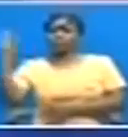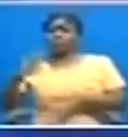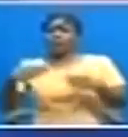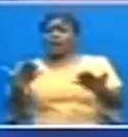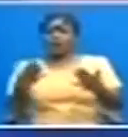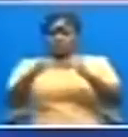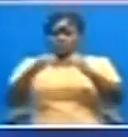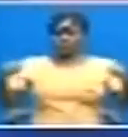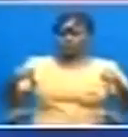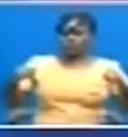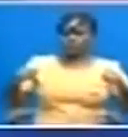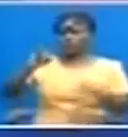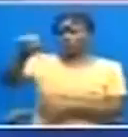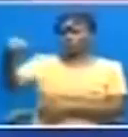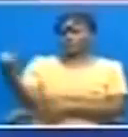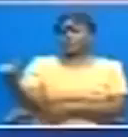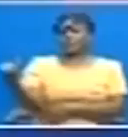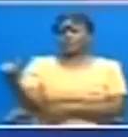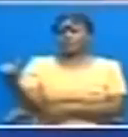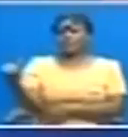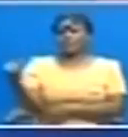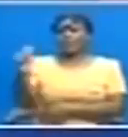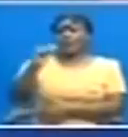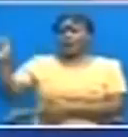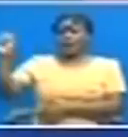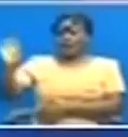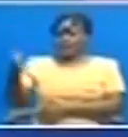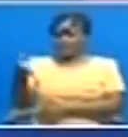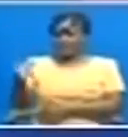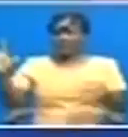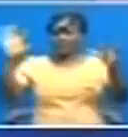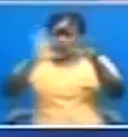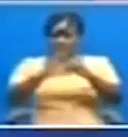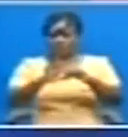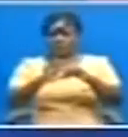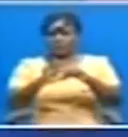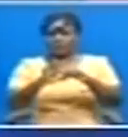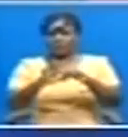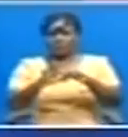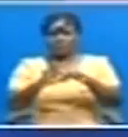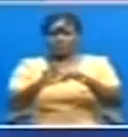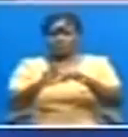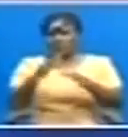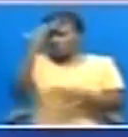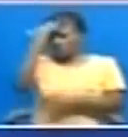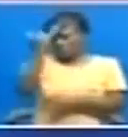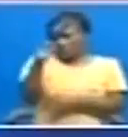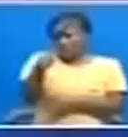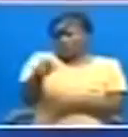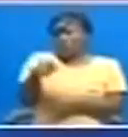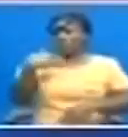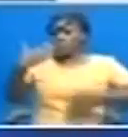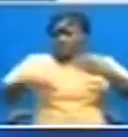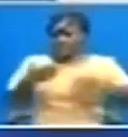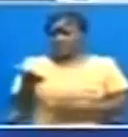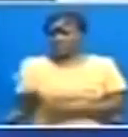going to divide Jubilee. Waiguru is more Jubilee than other CSs. Then we should be told, why are you treating